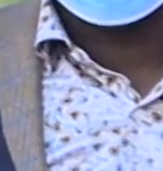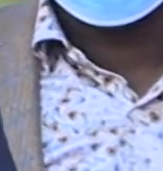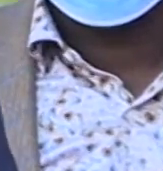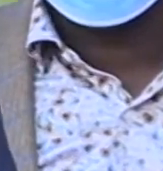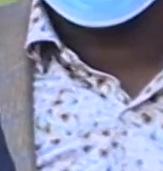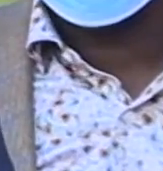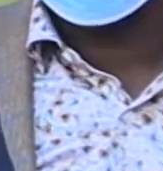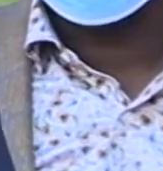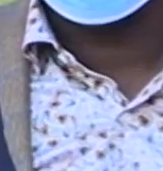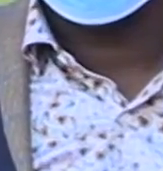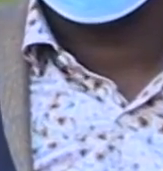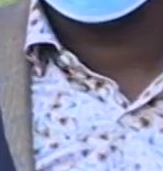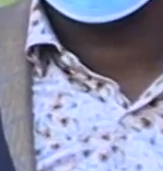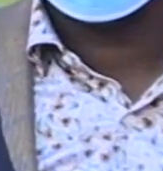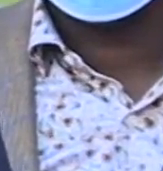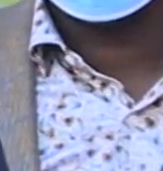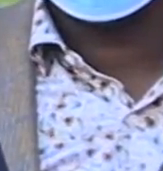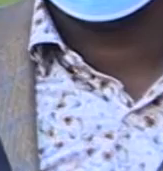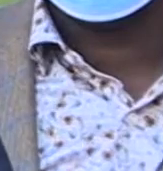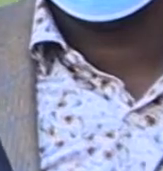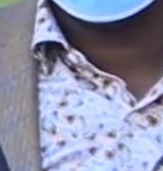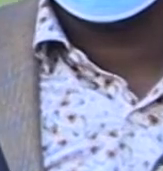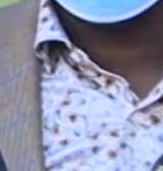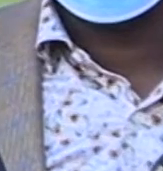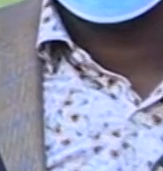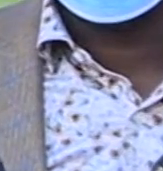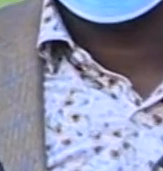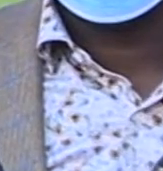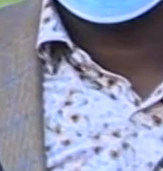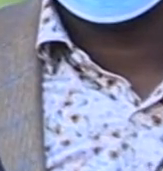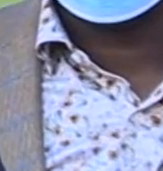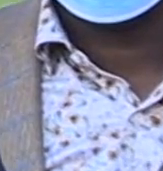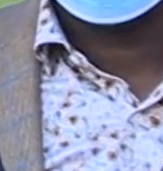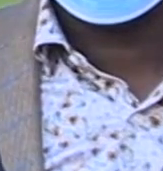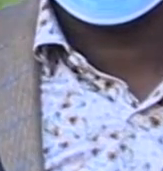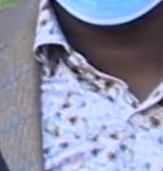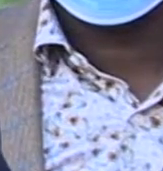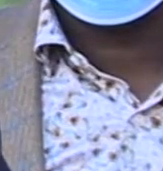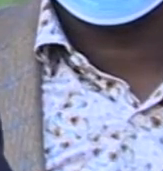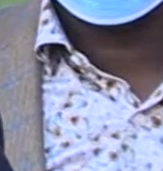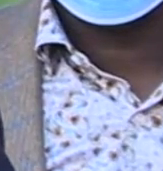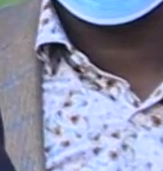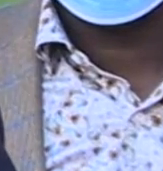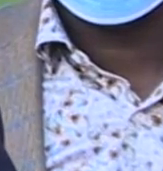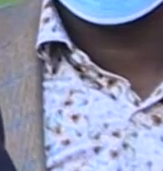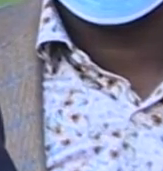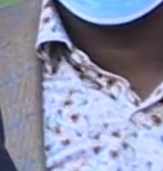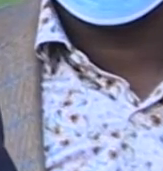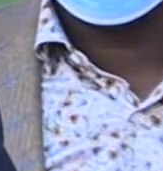contain the COVID-19 infection in this country. Ladies and gentlemen,